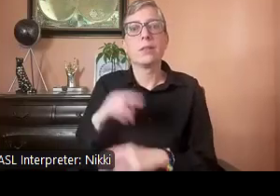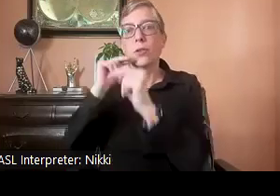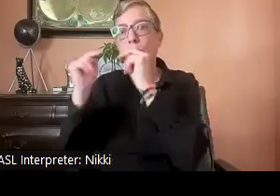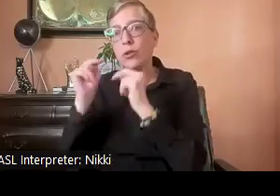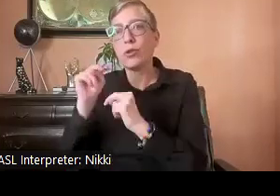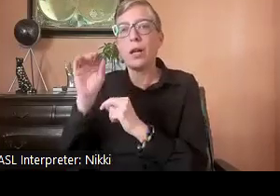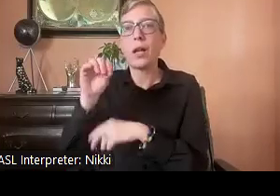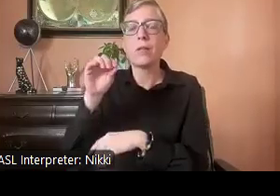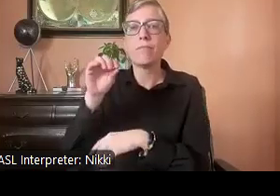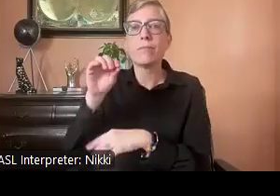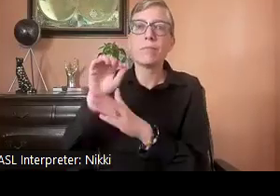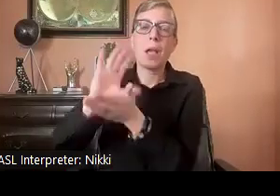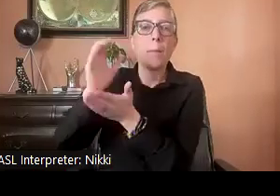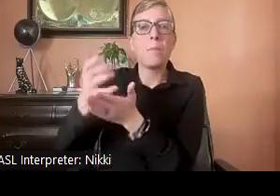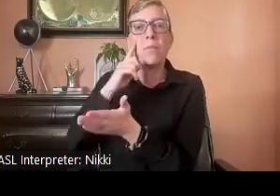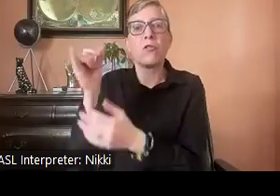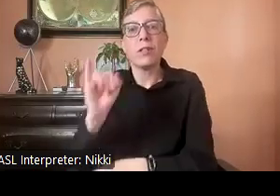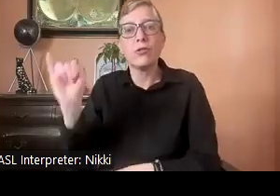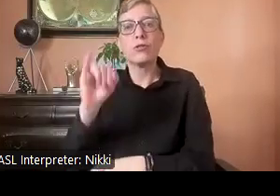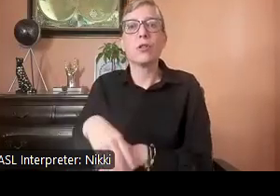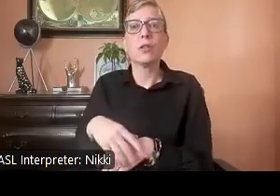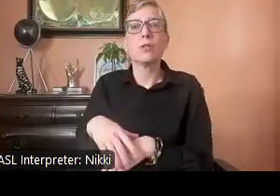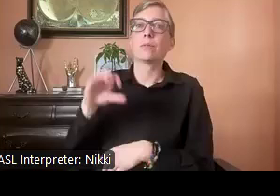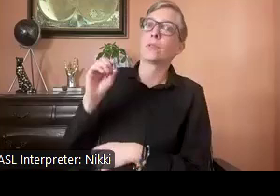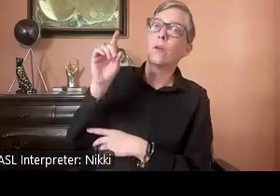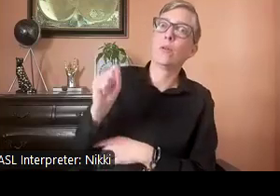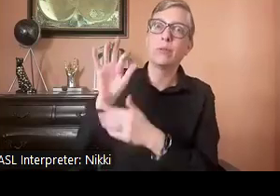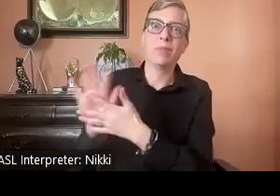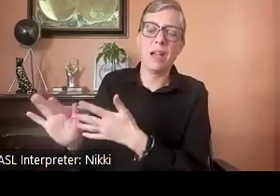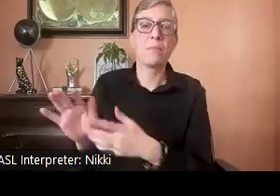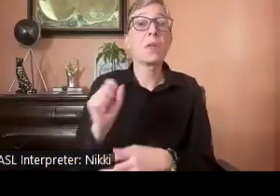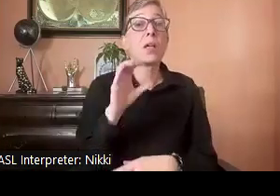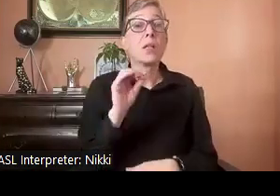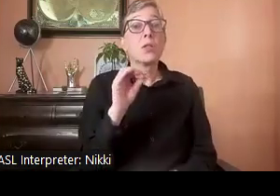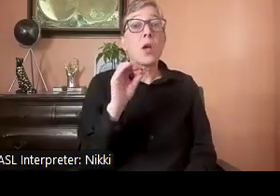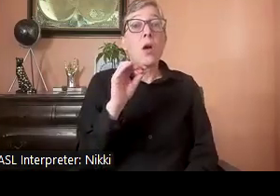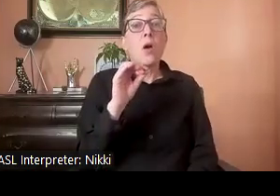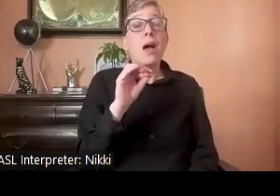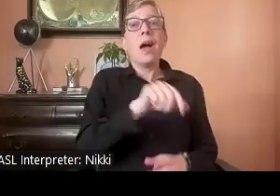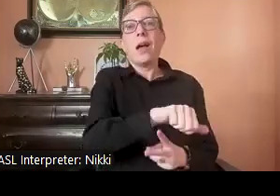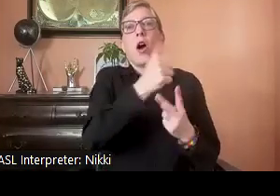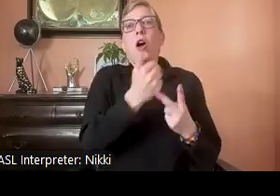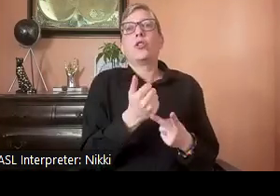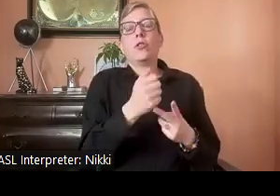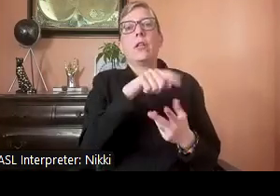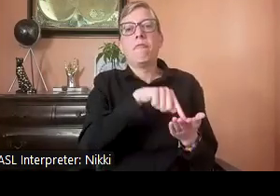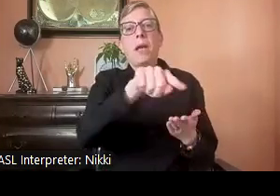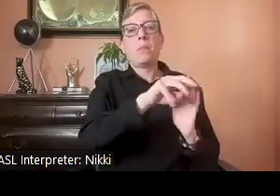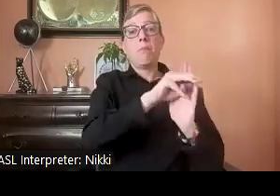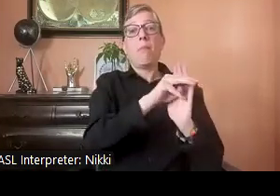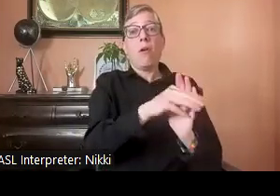I think in an alternative payment model that has a lot more value, I think, because there's more oil to make it